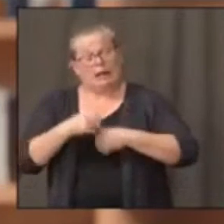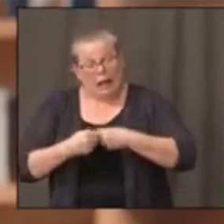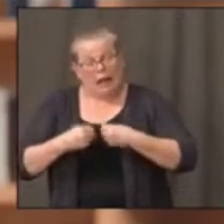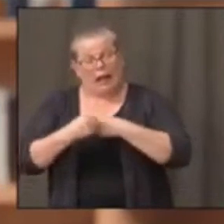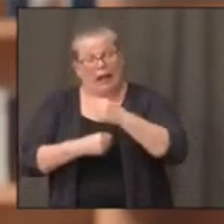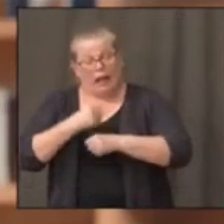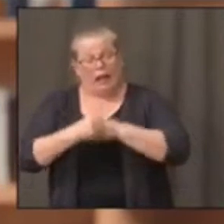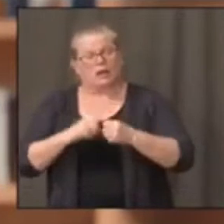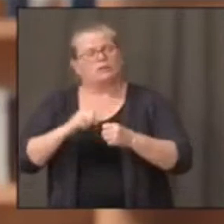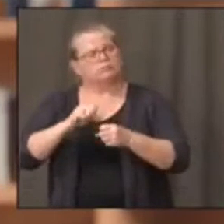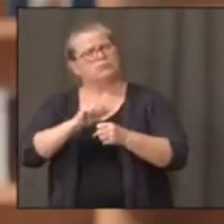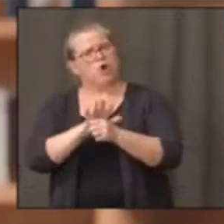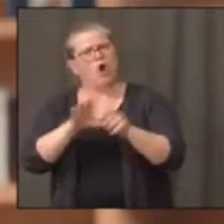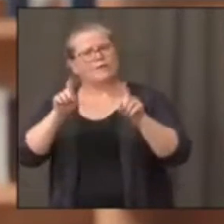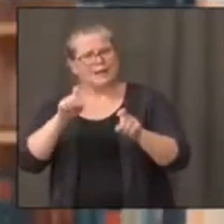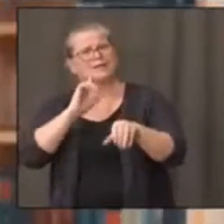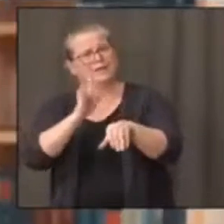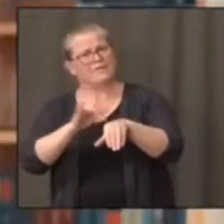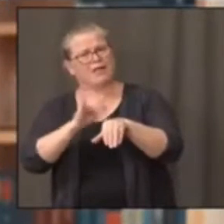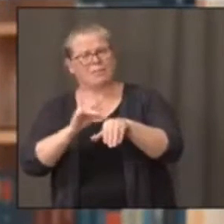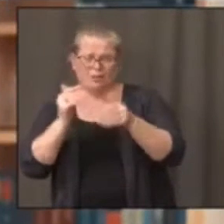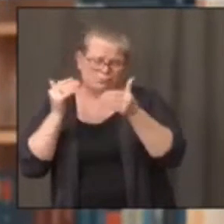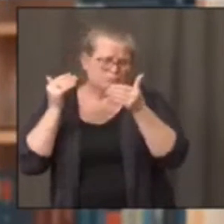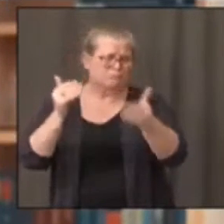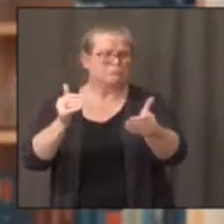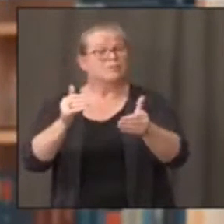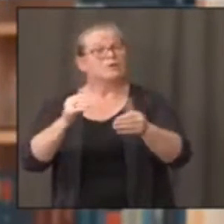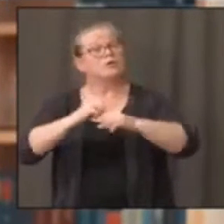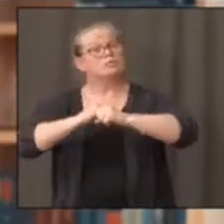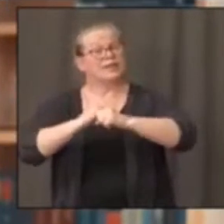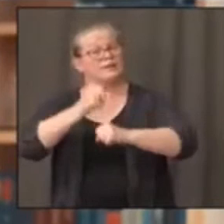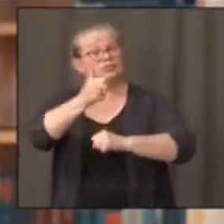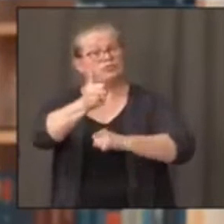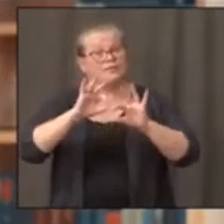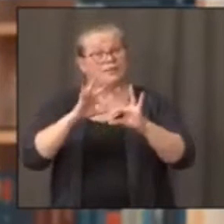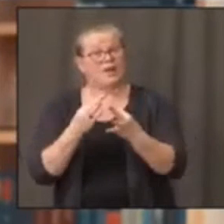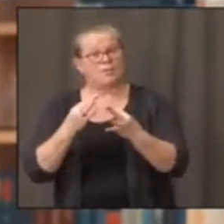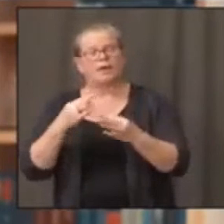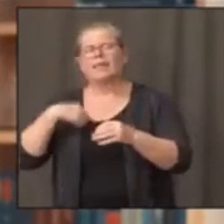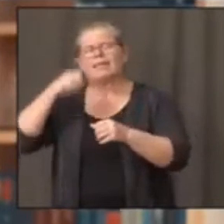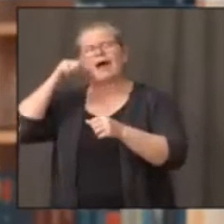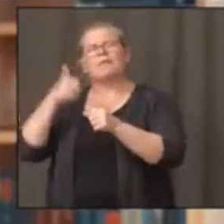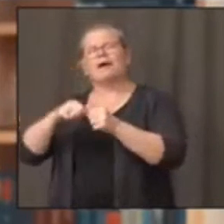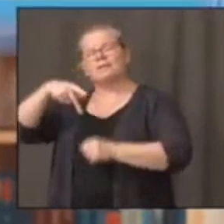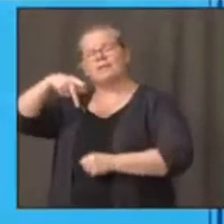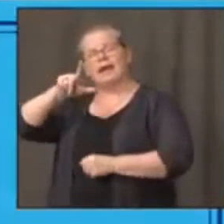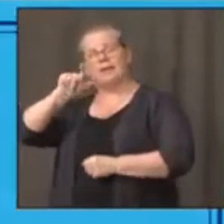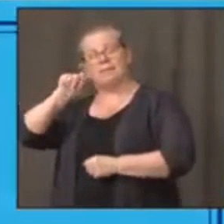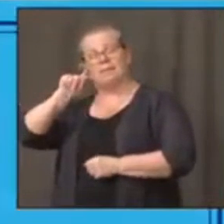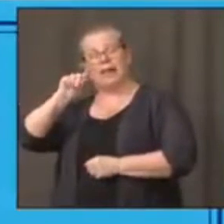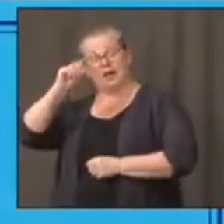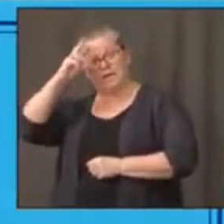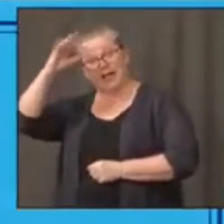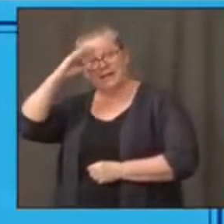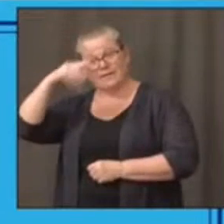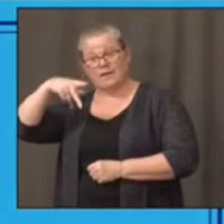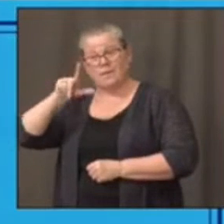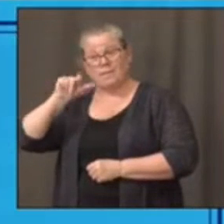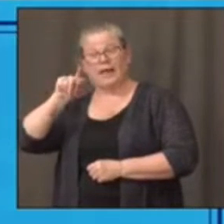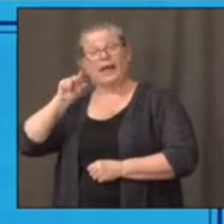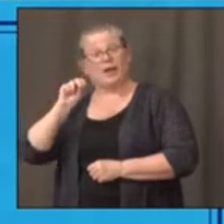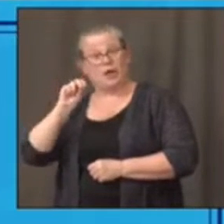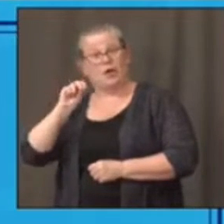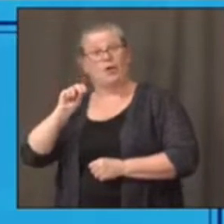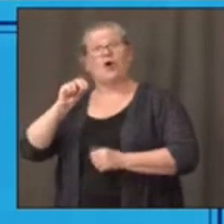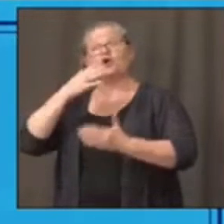protect yourself and your family. It actually reminds me of Plato, who once said, "The price good men pay." Okay,